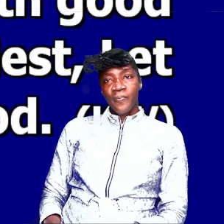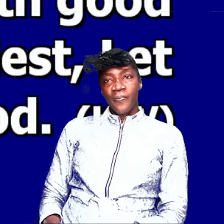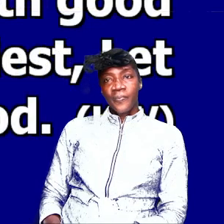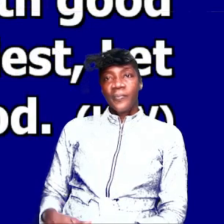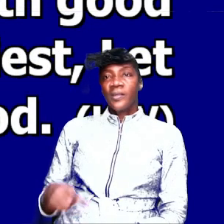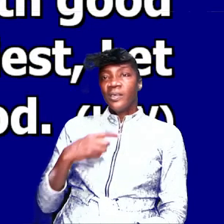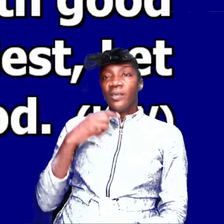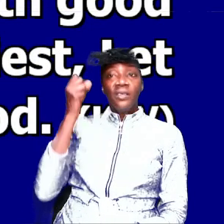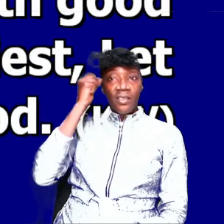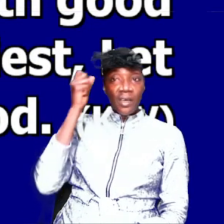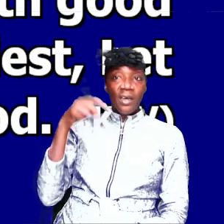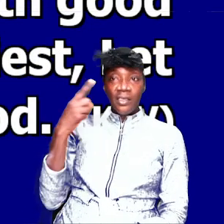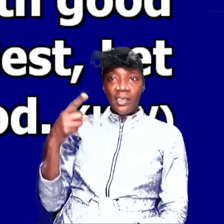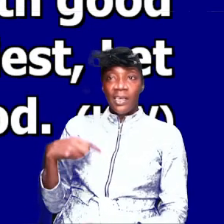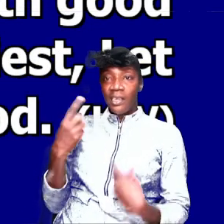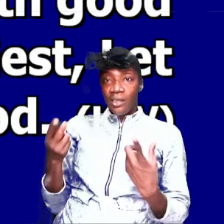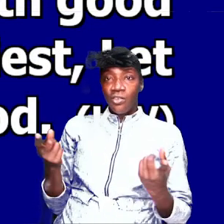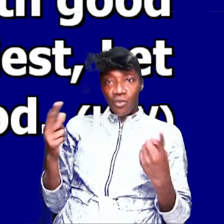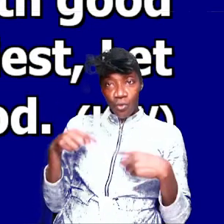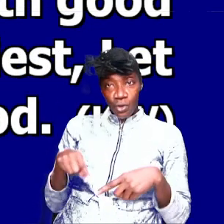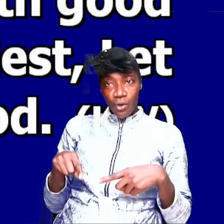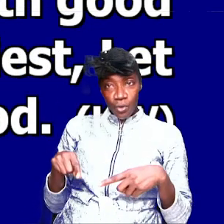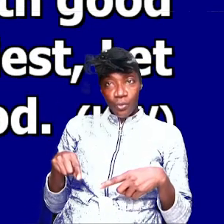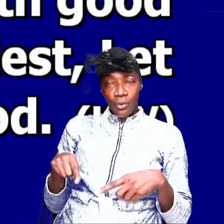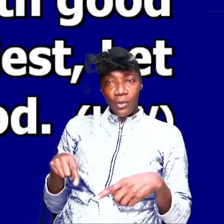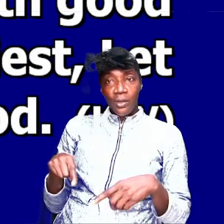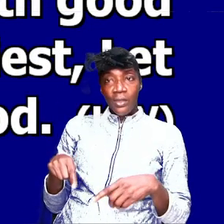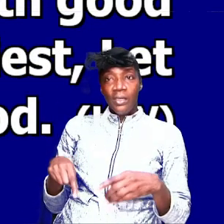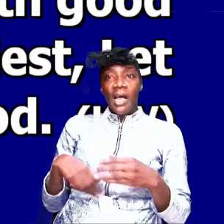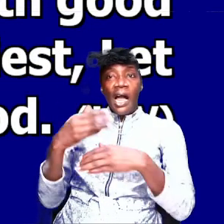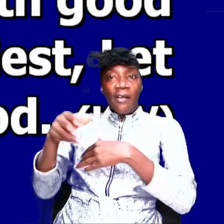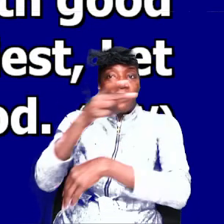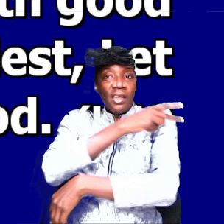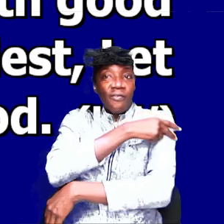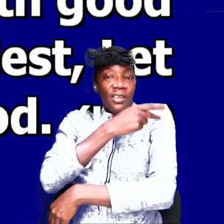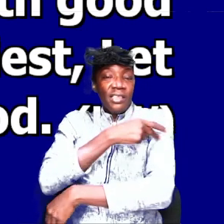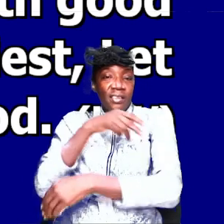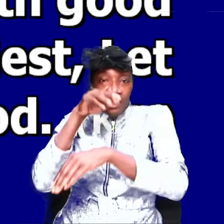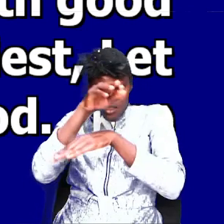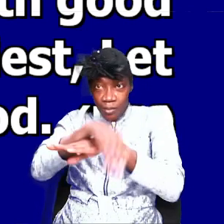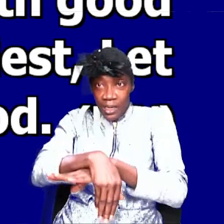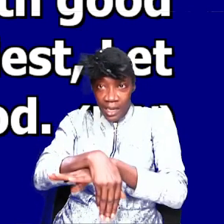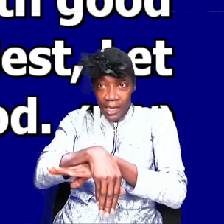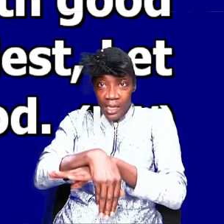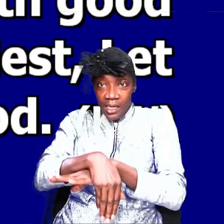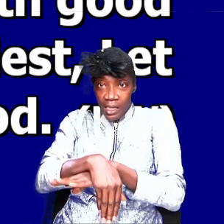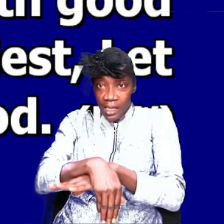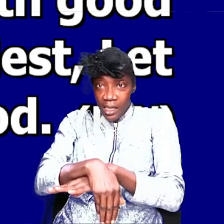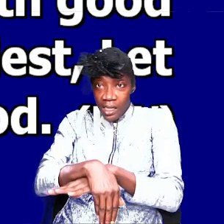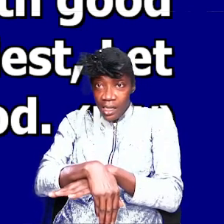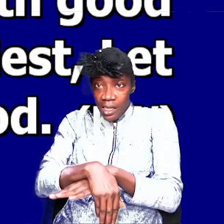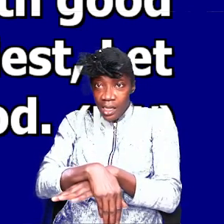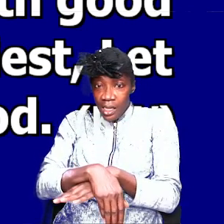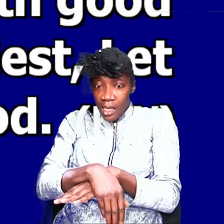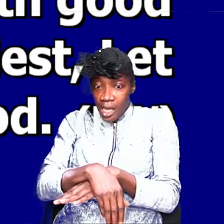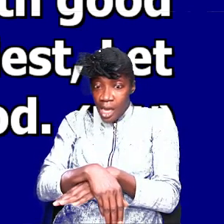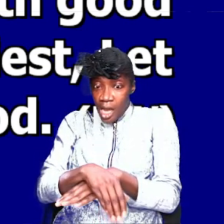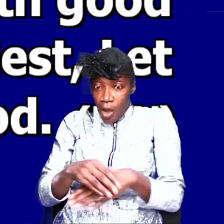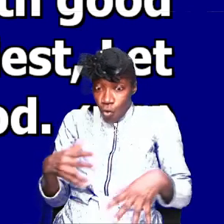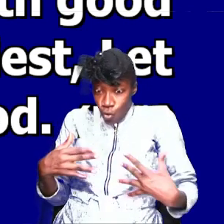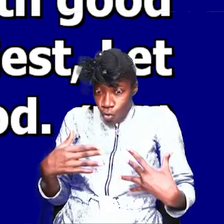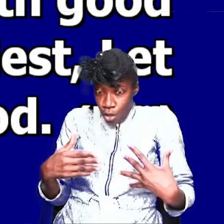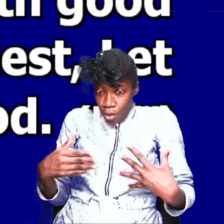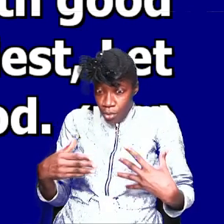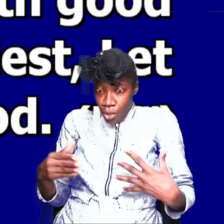And Saul said, let us go down after the Philistine by night and spoil them until the morning light.